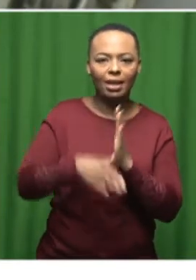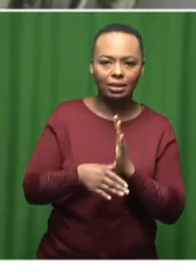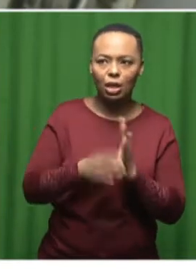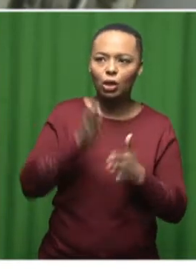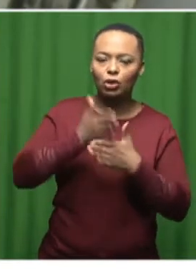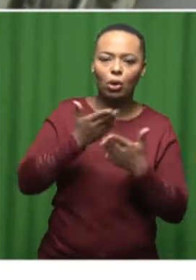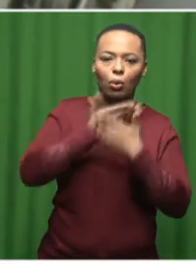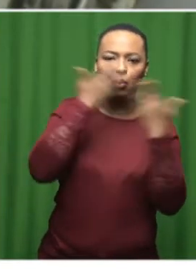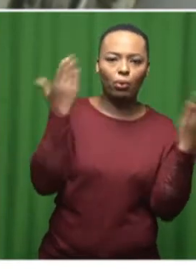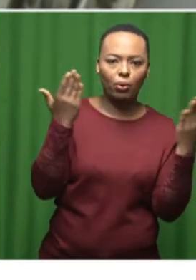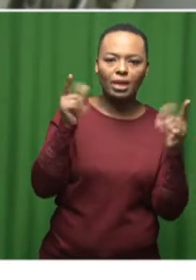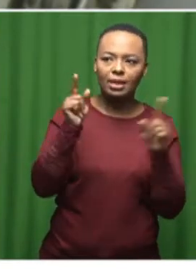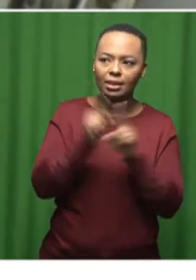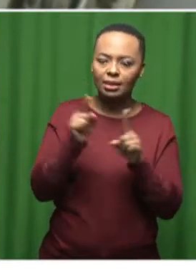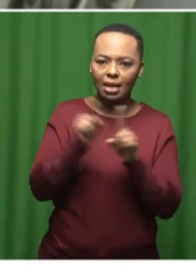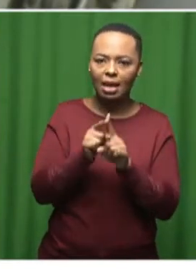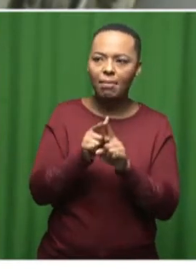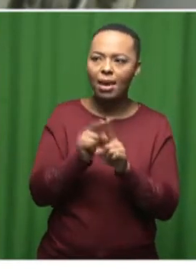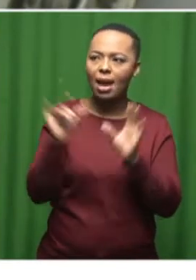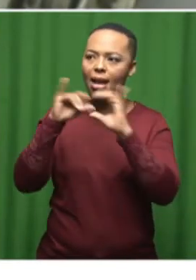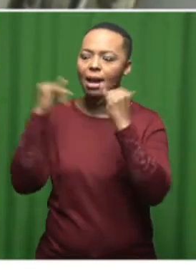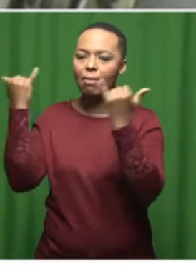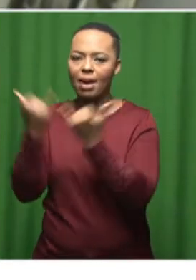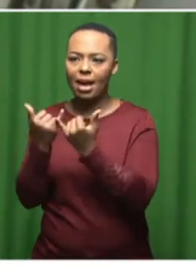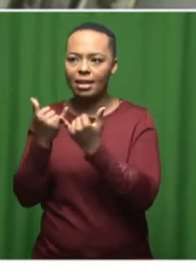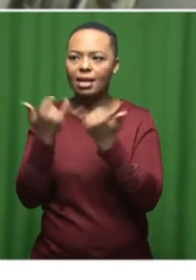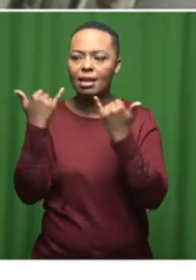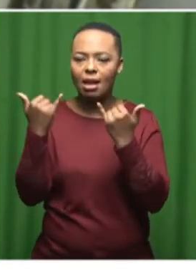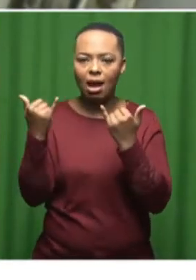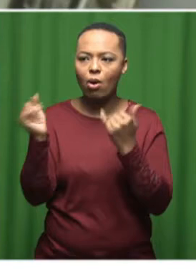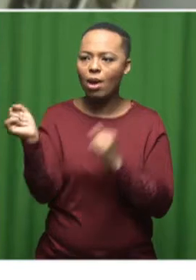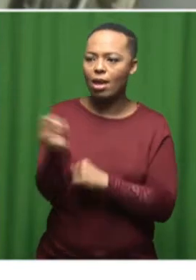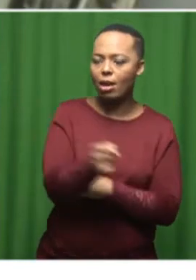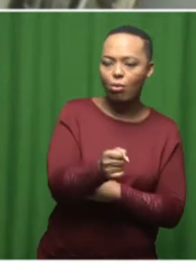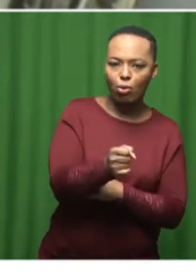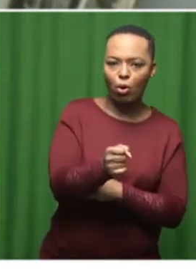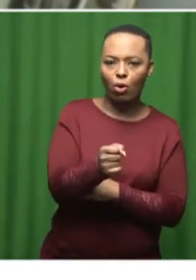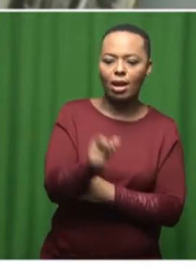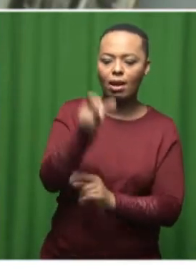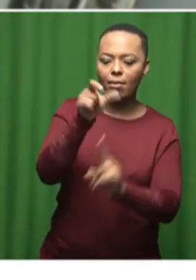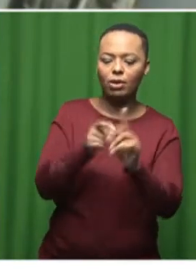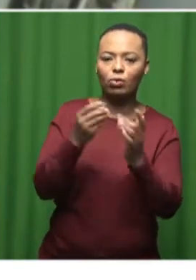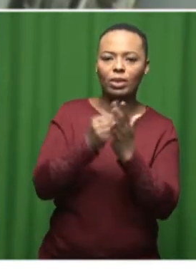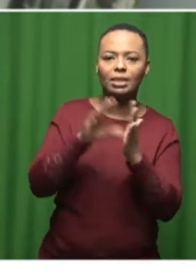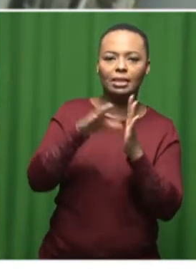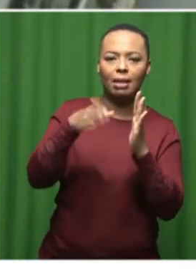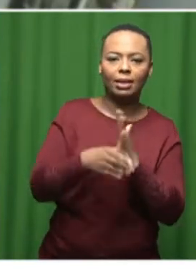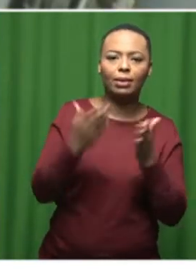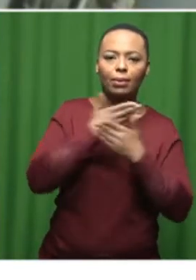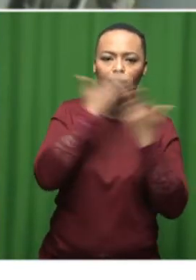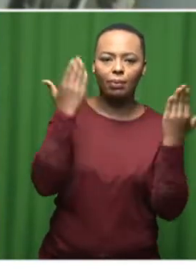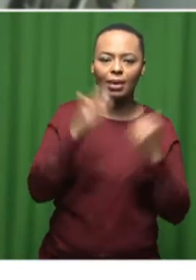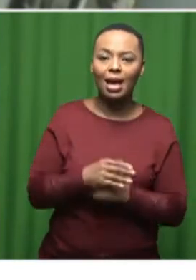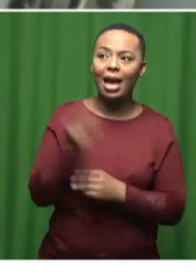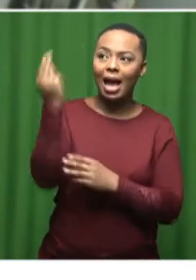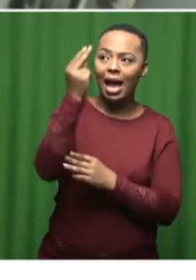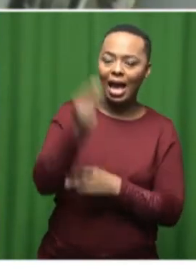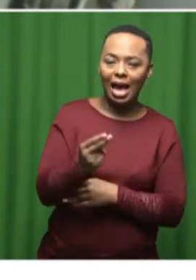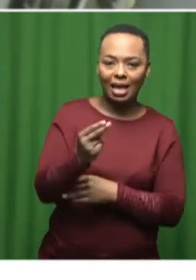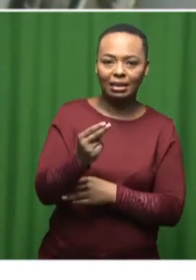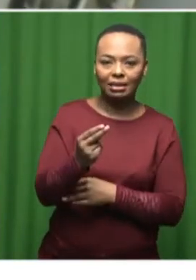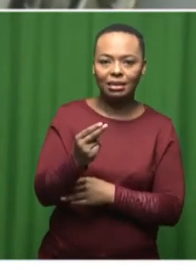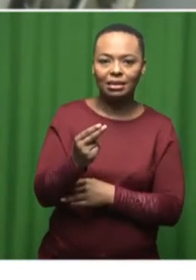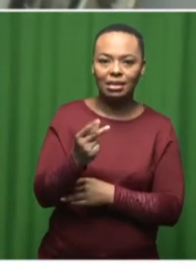for instance, but they don't employ persons with disability. If we're looking at the ArtsAbility Festival, we